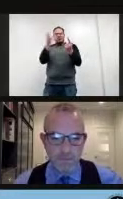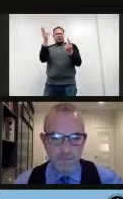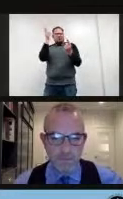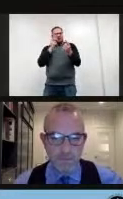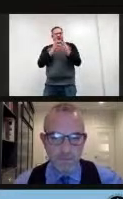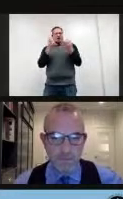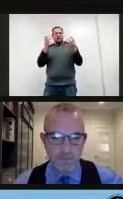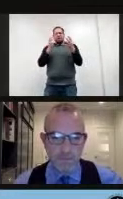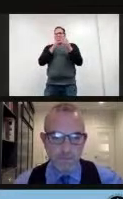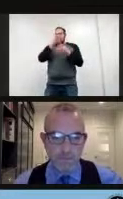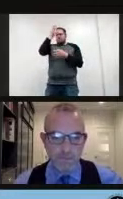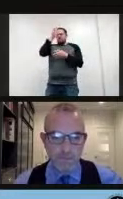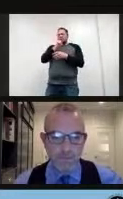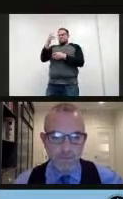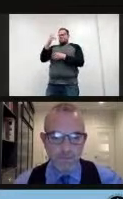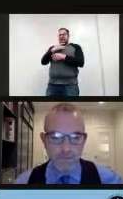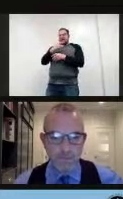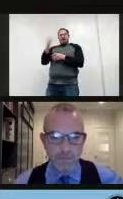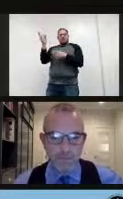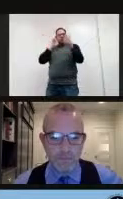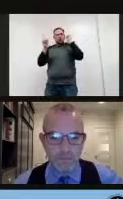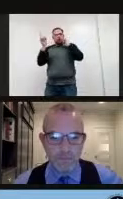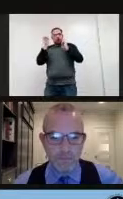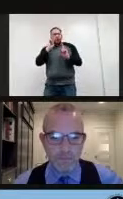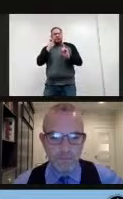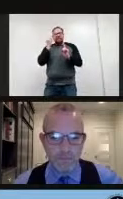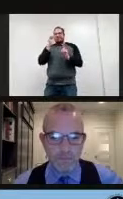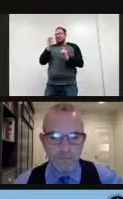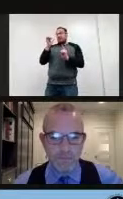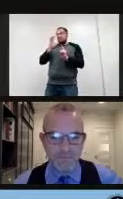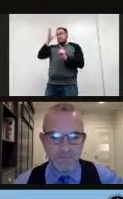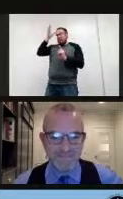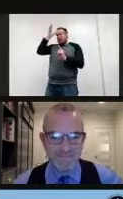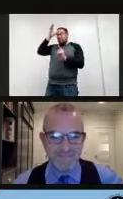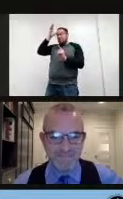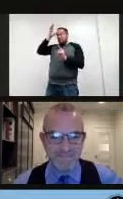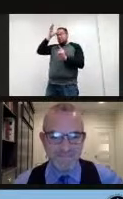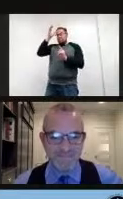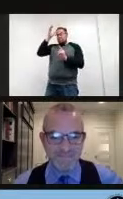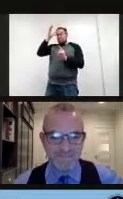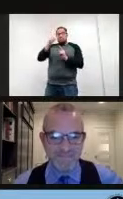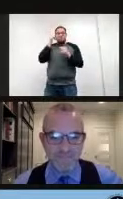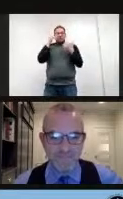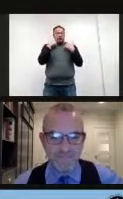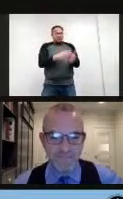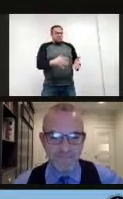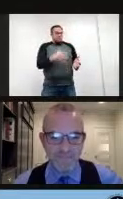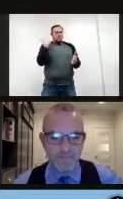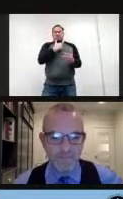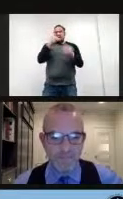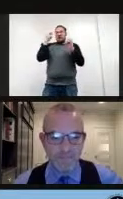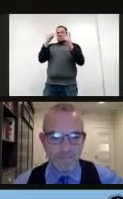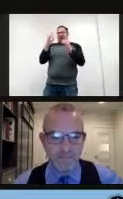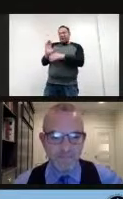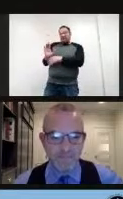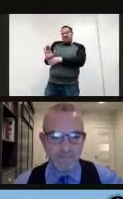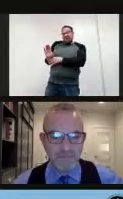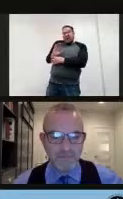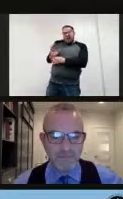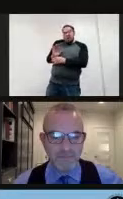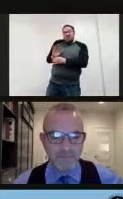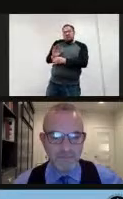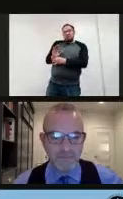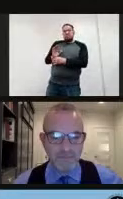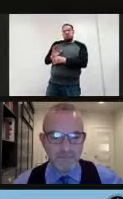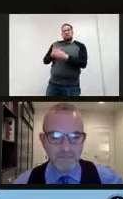parents don't feel heard. And if it wasn't for parents, there'd be no students, right? We educate their children. And where